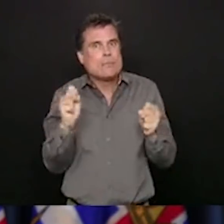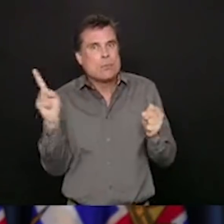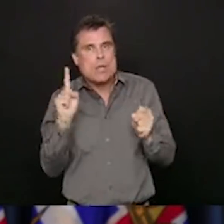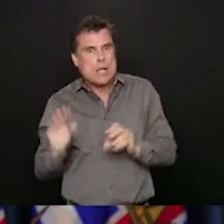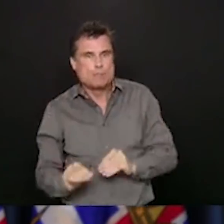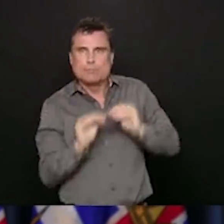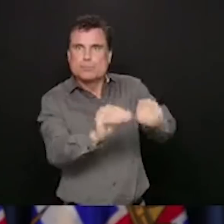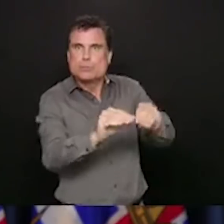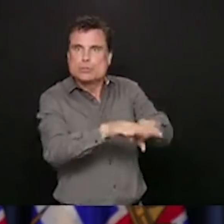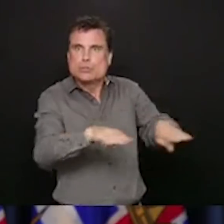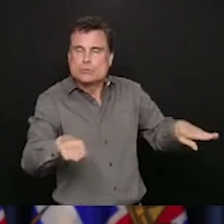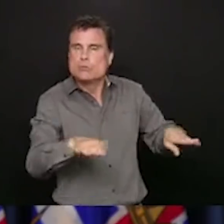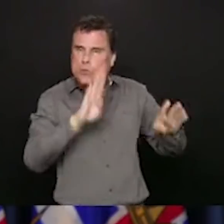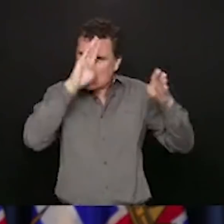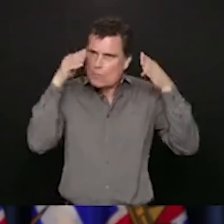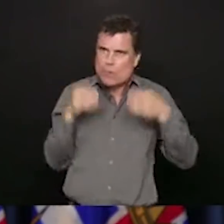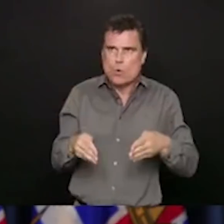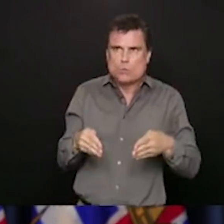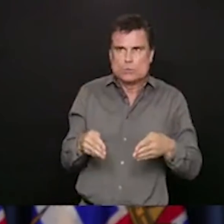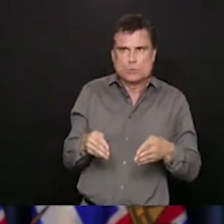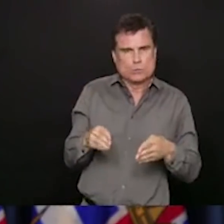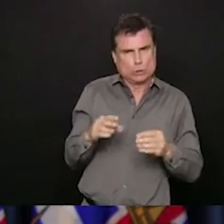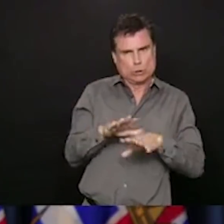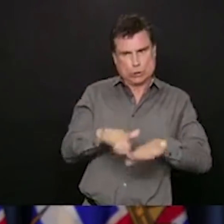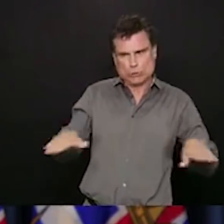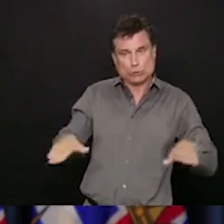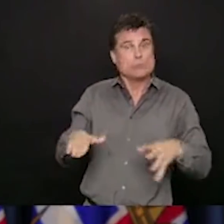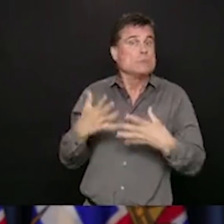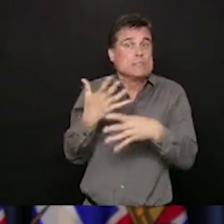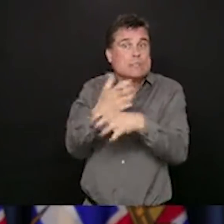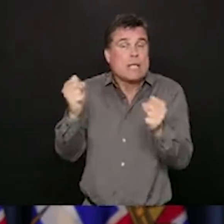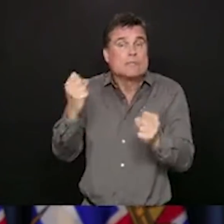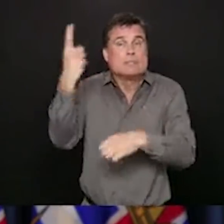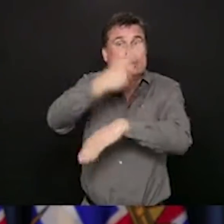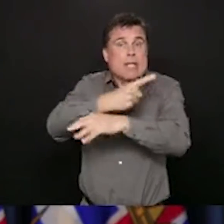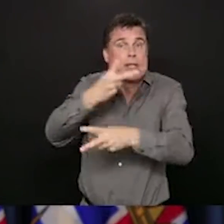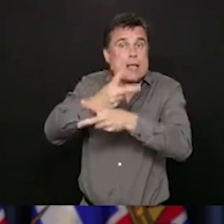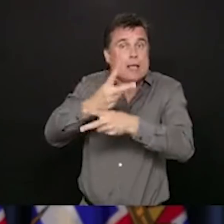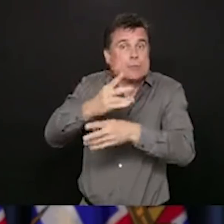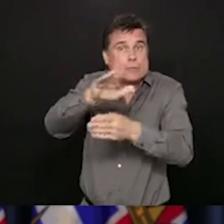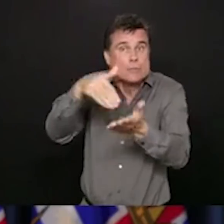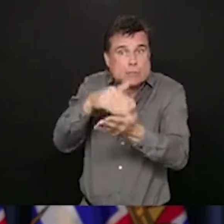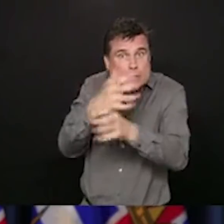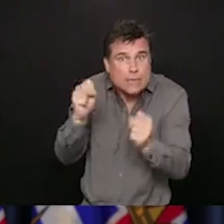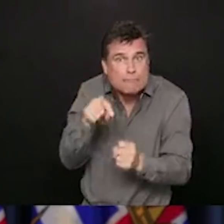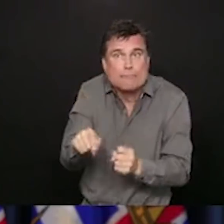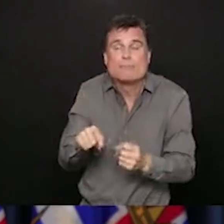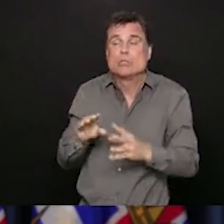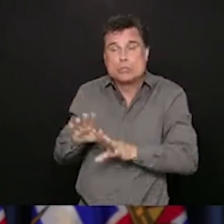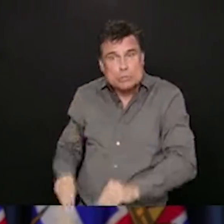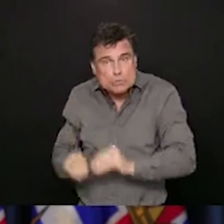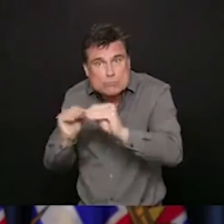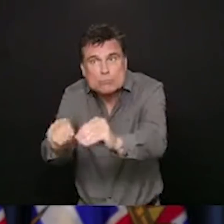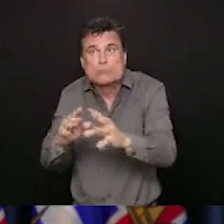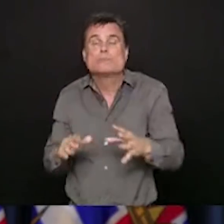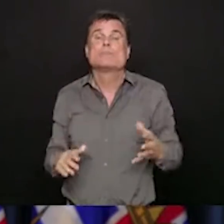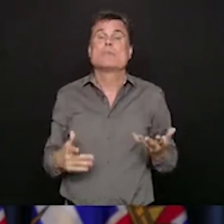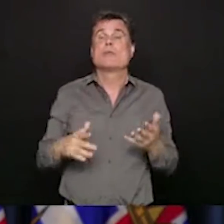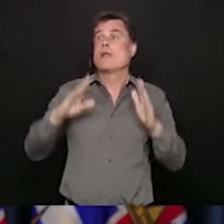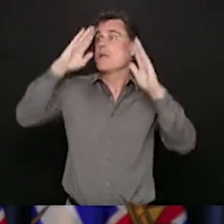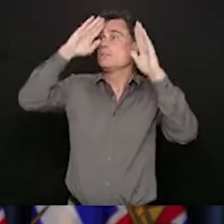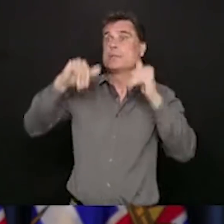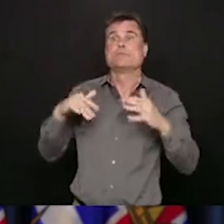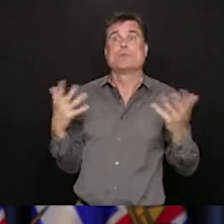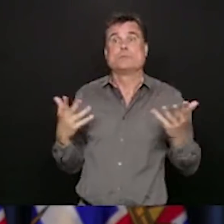in a different way. We don't anticipate a regular return to education as we know it until into